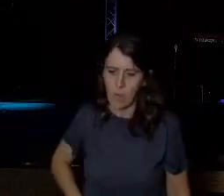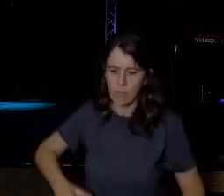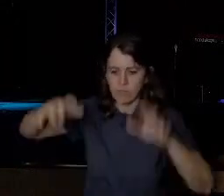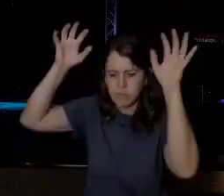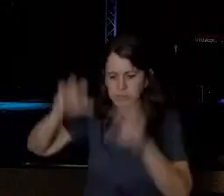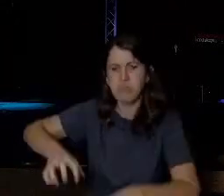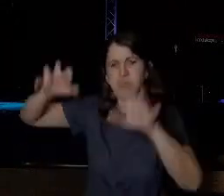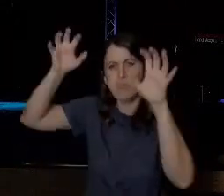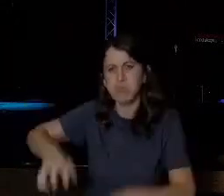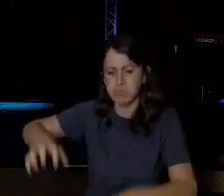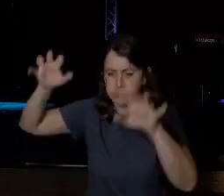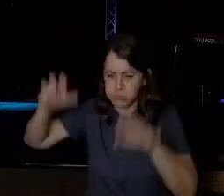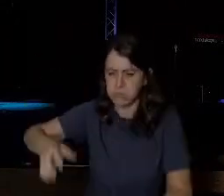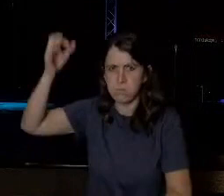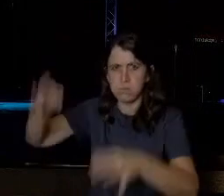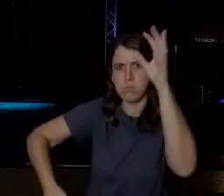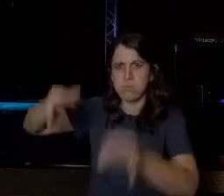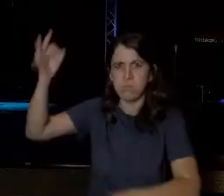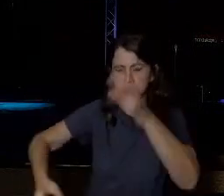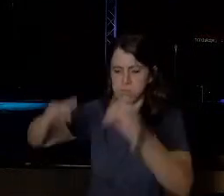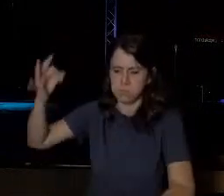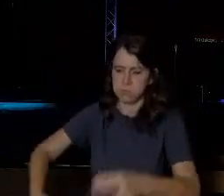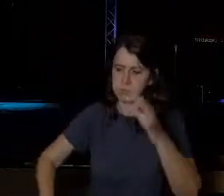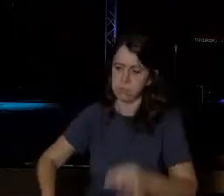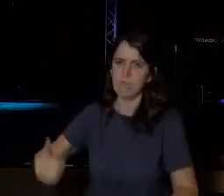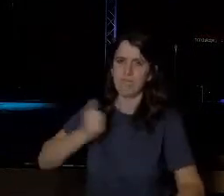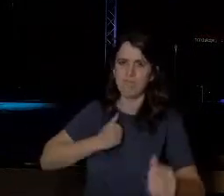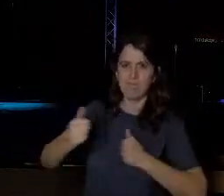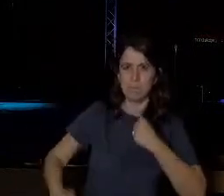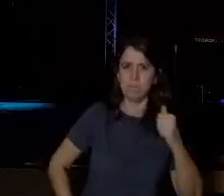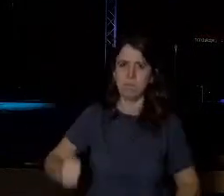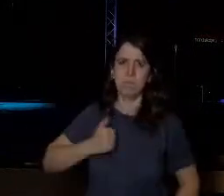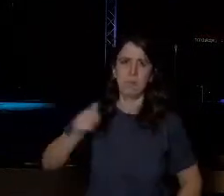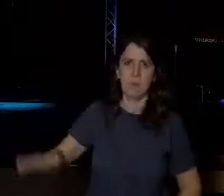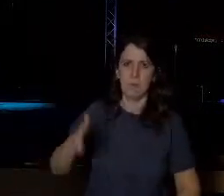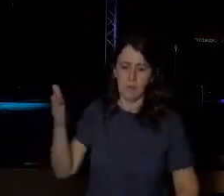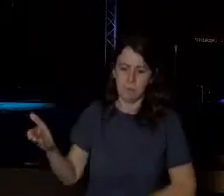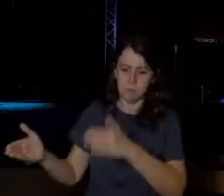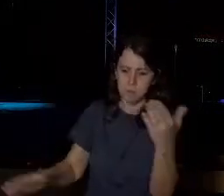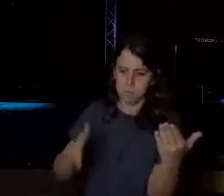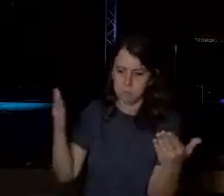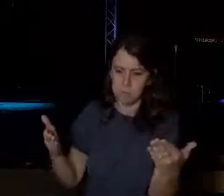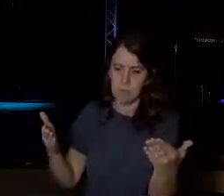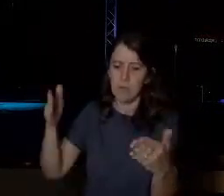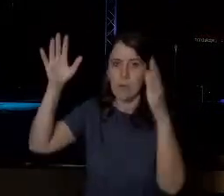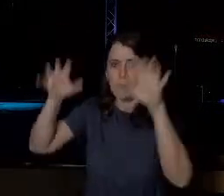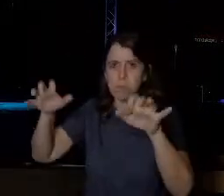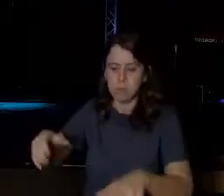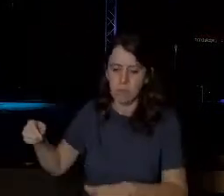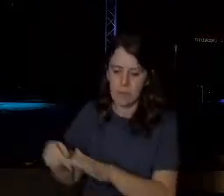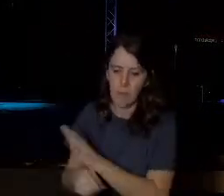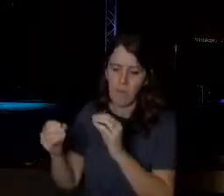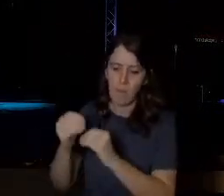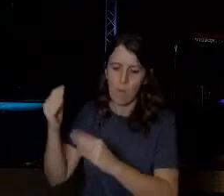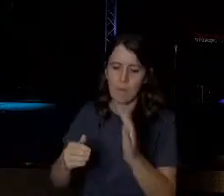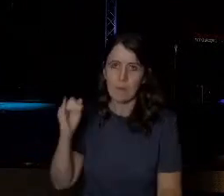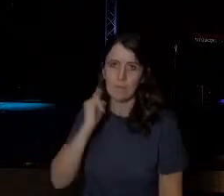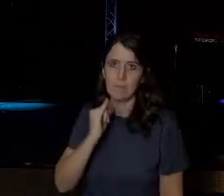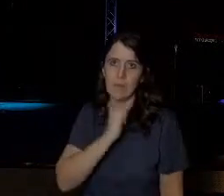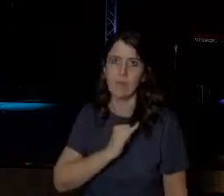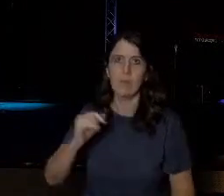Lord hurled large hailstones down on them, and more of them died from the hail than were killed by the swords of the